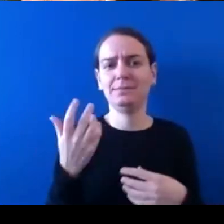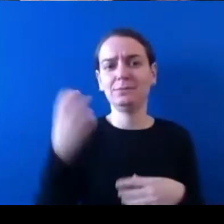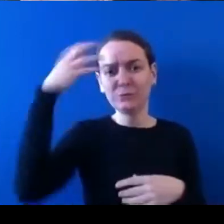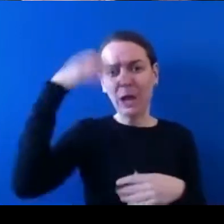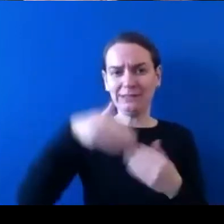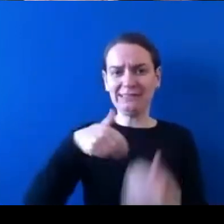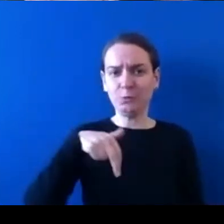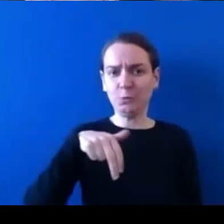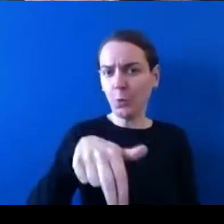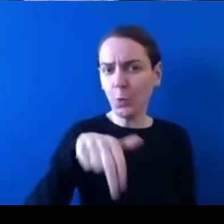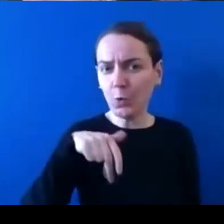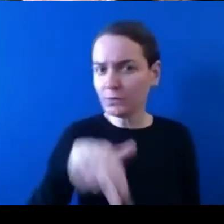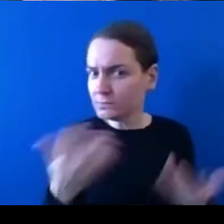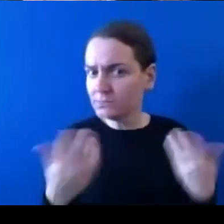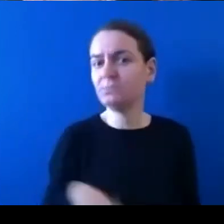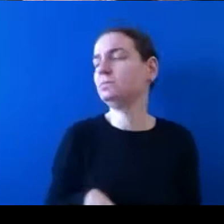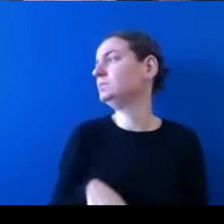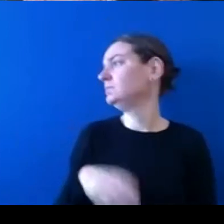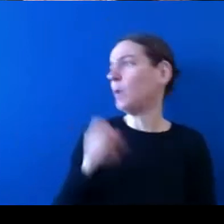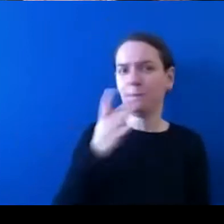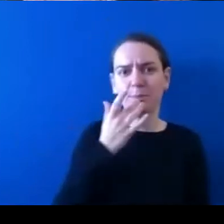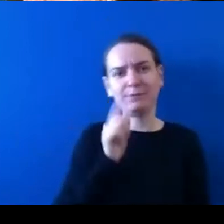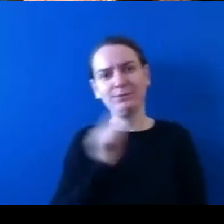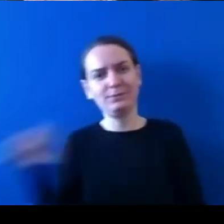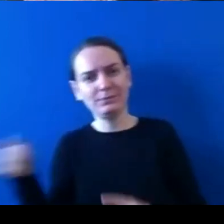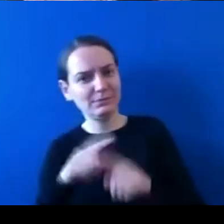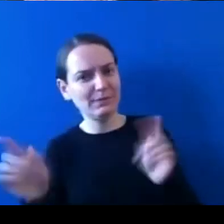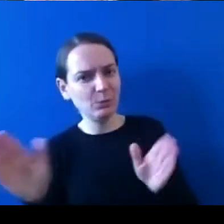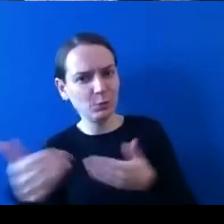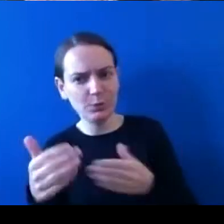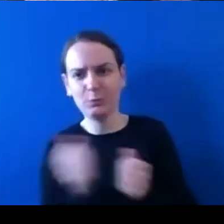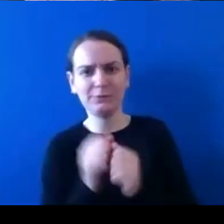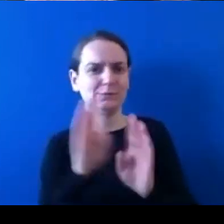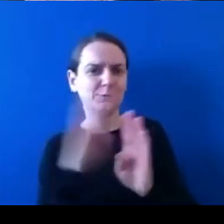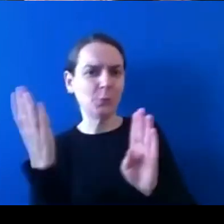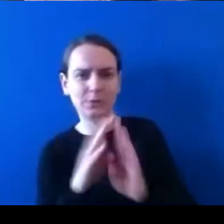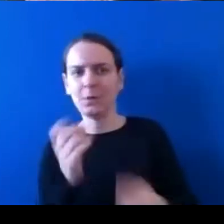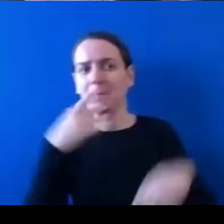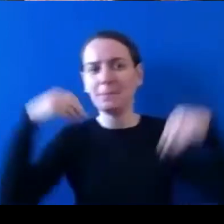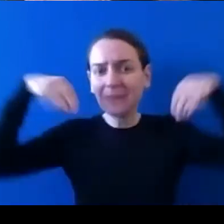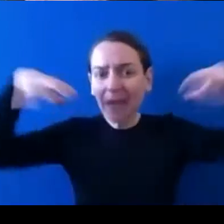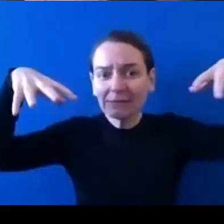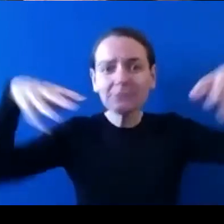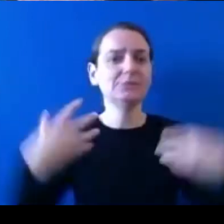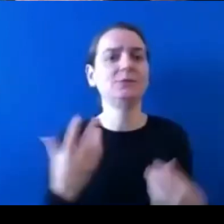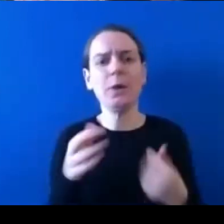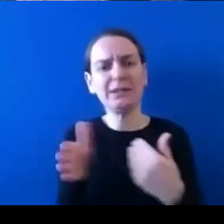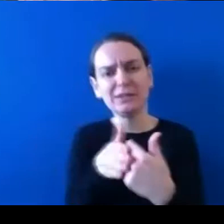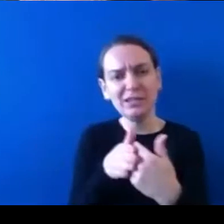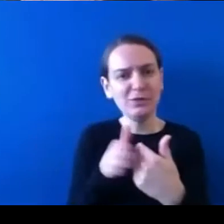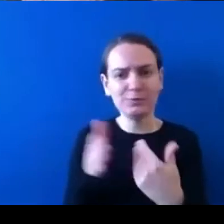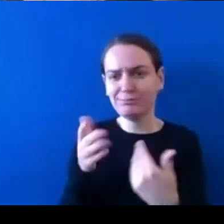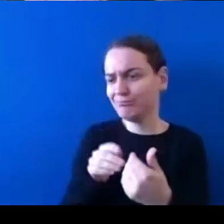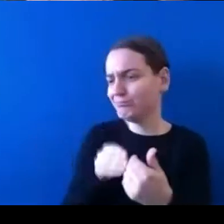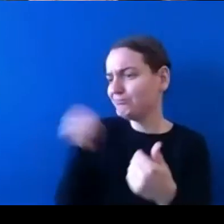Signage is going to be a lot different in a college community. This is a picture of a bathroom with a little sign on it